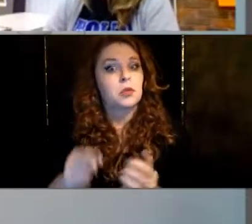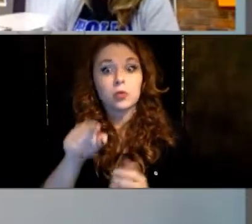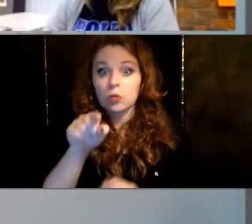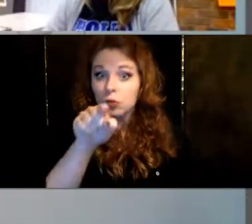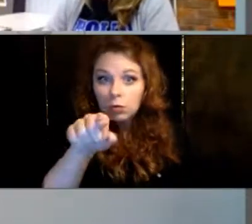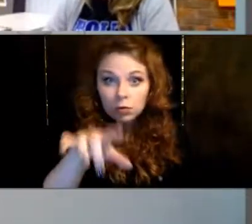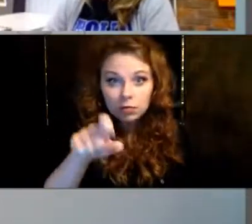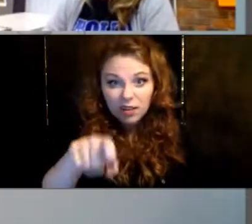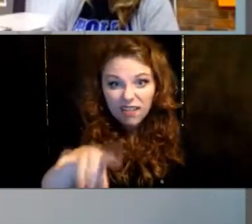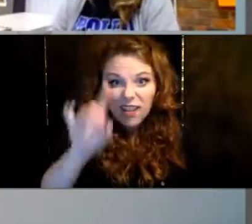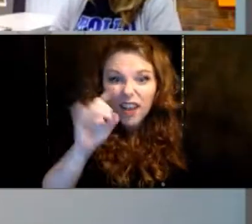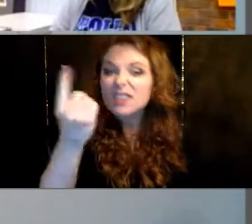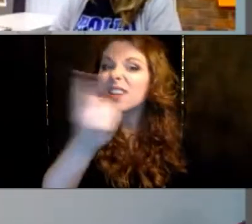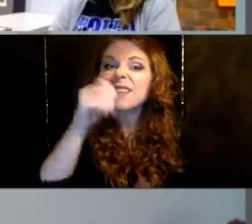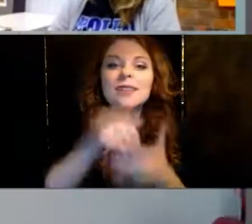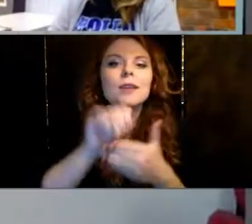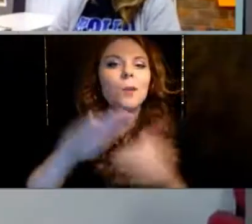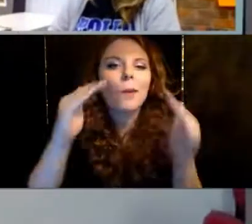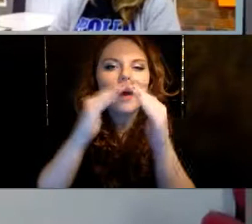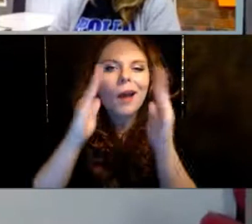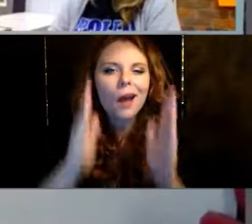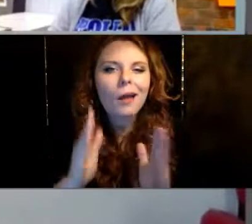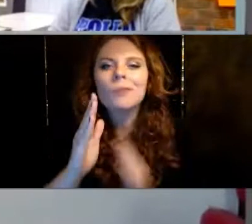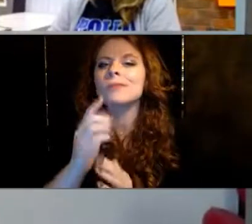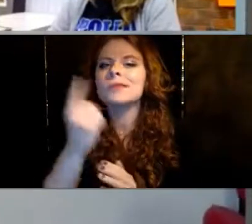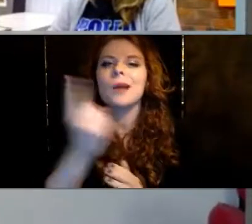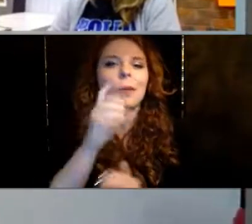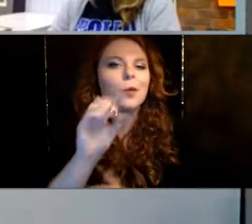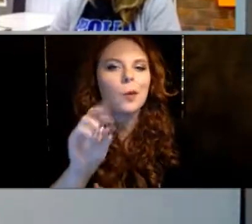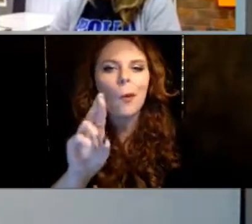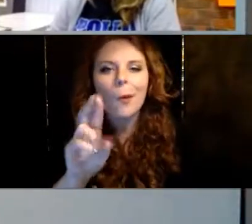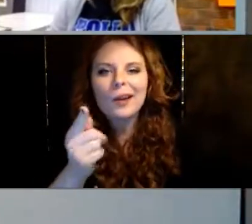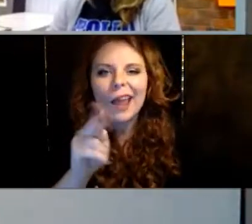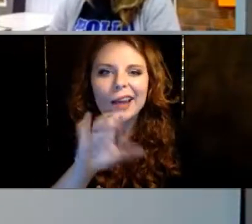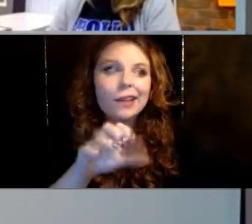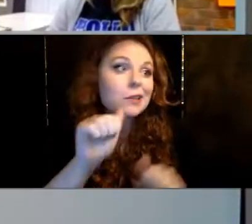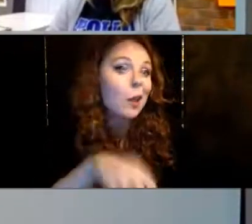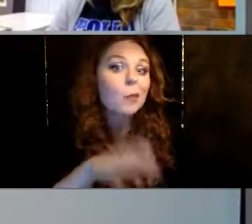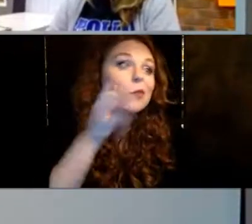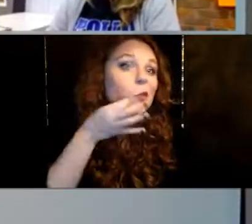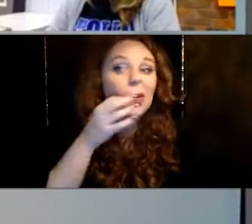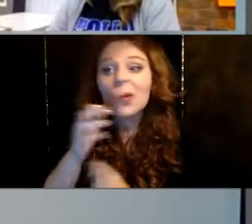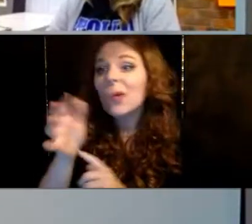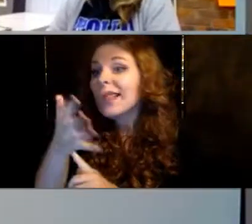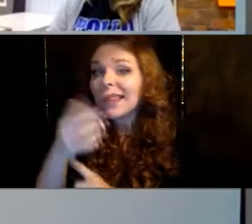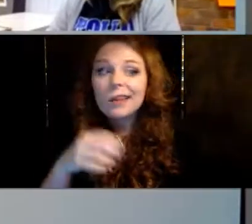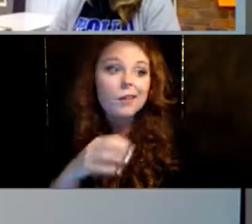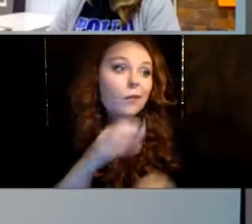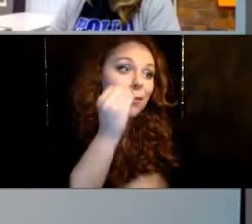from your house, anything that you find that is an organic shape. It can be a fruit or a leaf or a flower or your